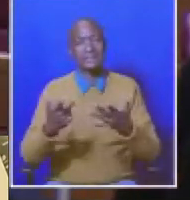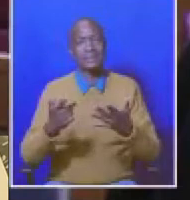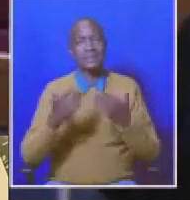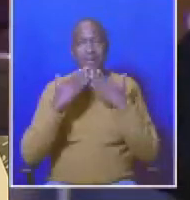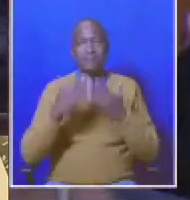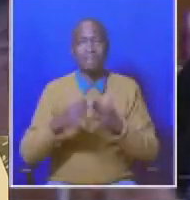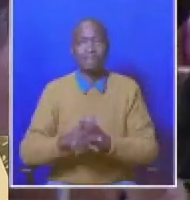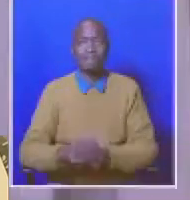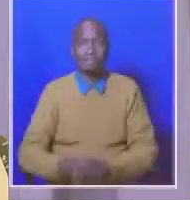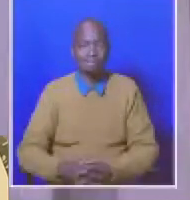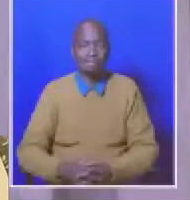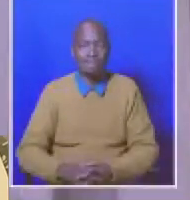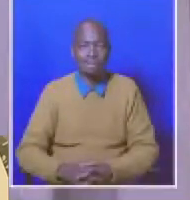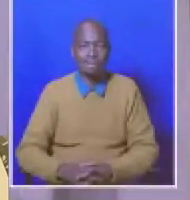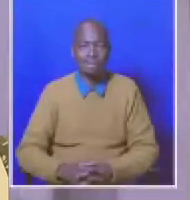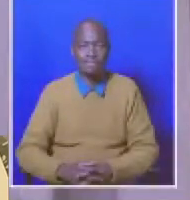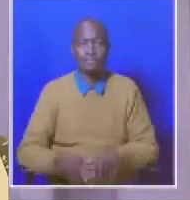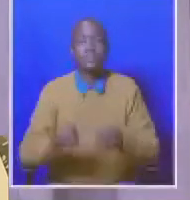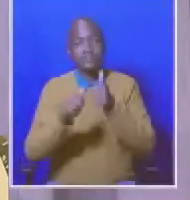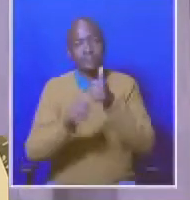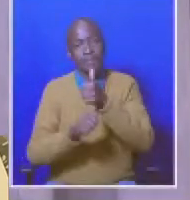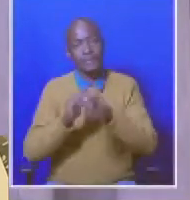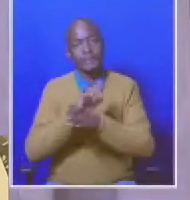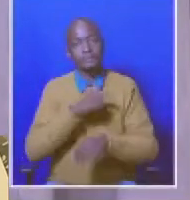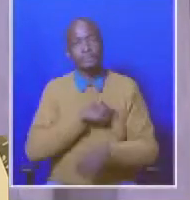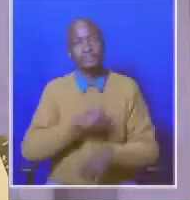Deputy President. Thank you very much,